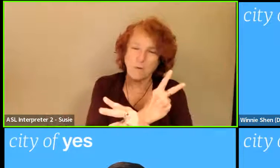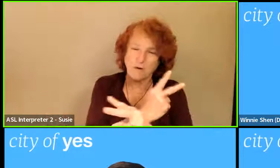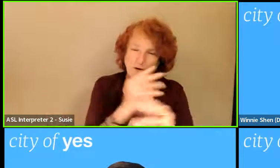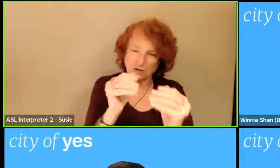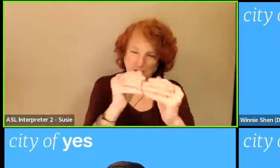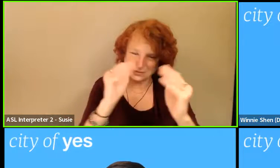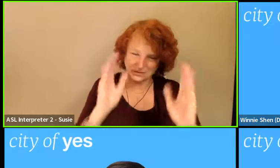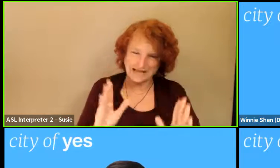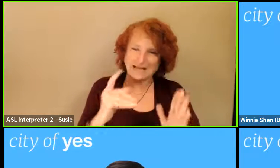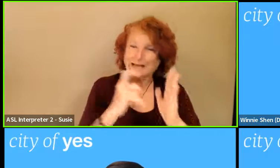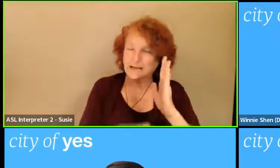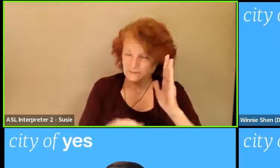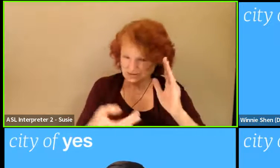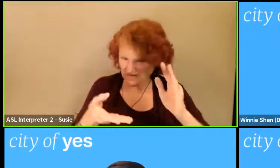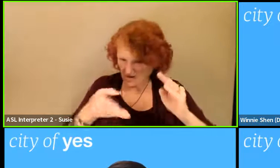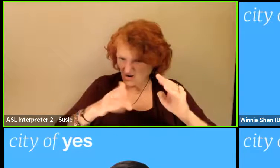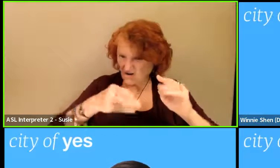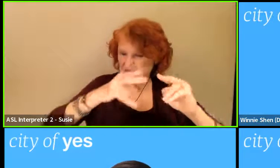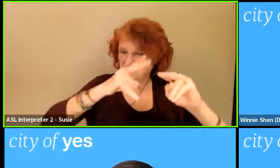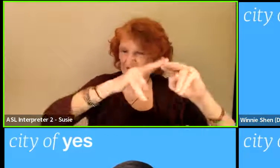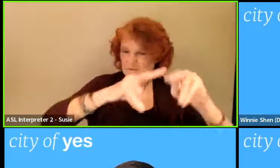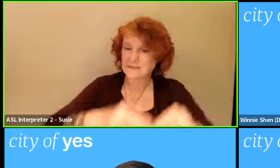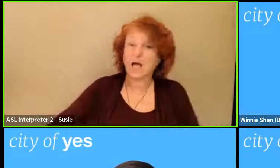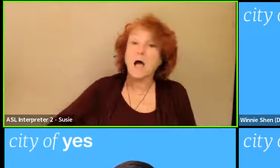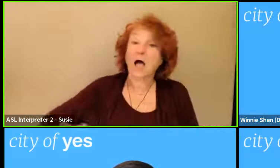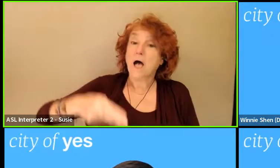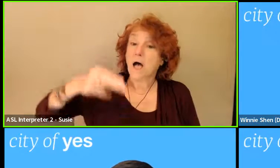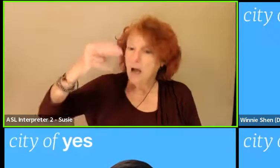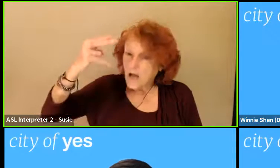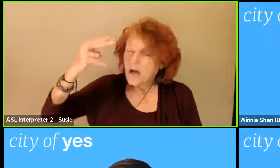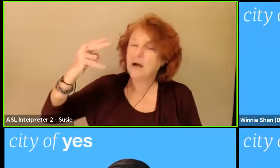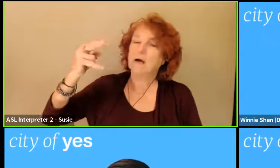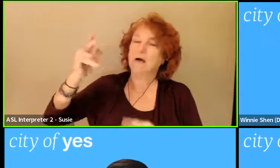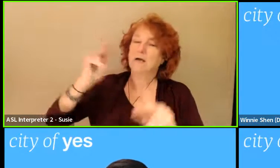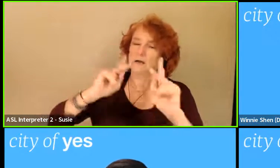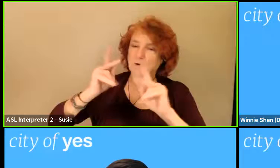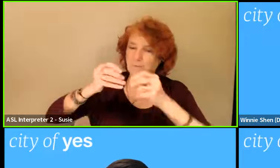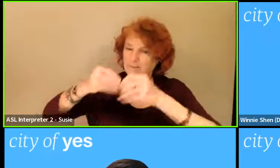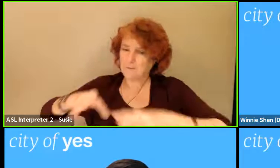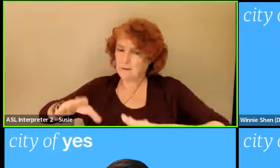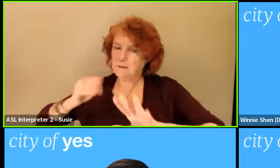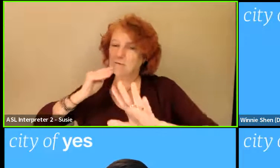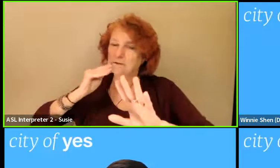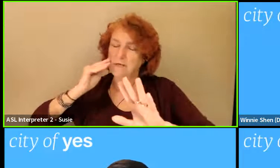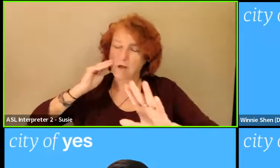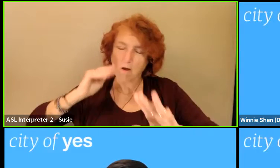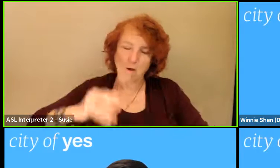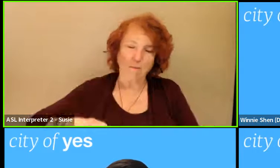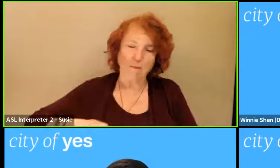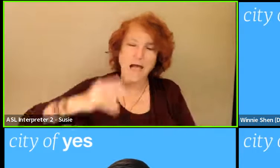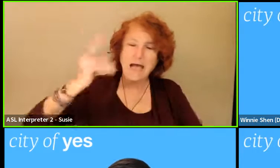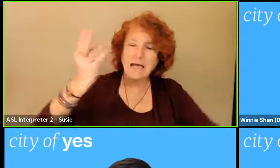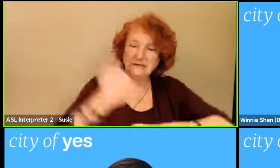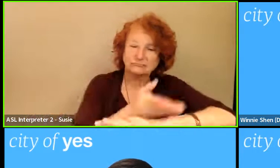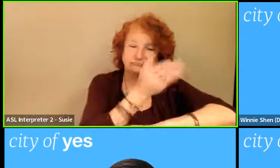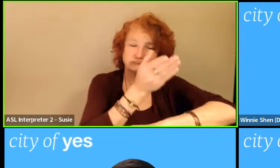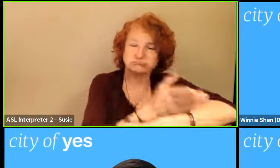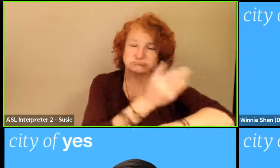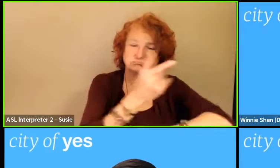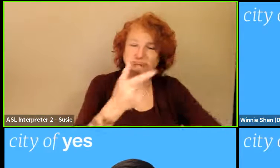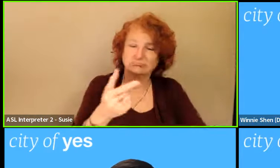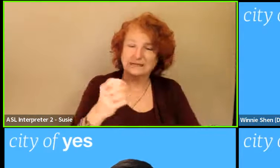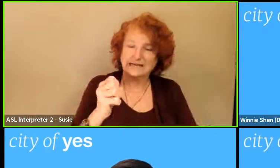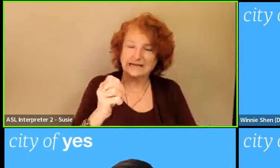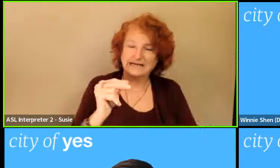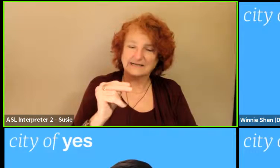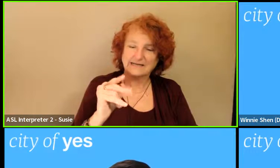cost increases, even higher displacement and gentrification. When we cap housing like that, and when there's not enough, people at the